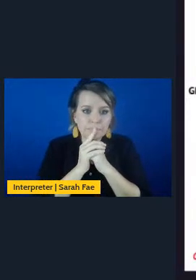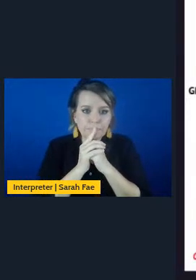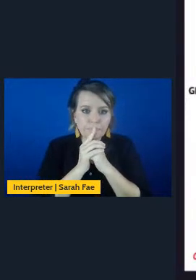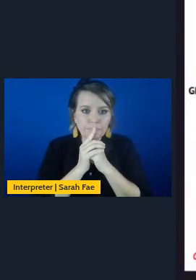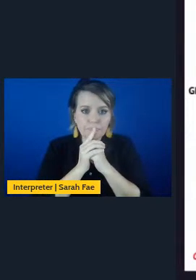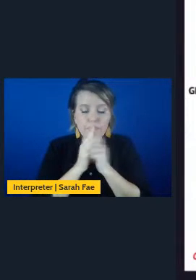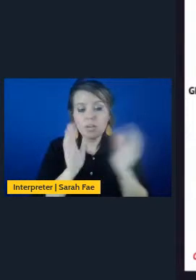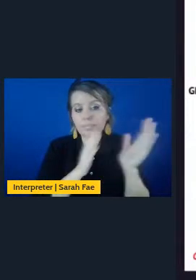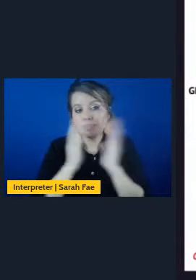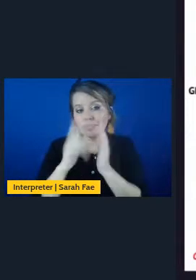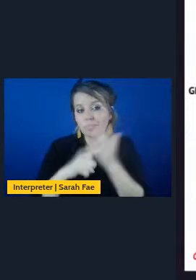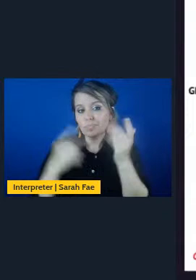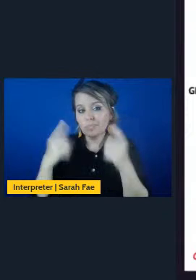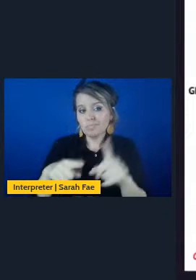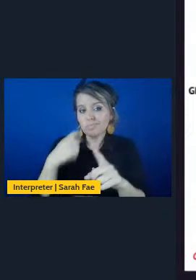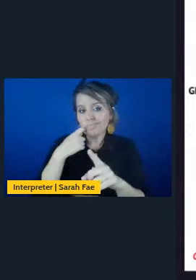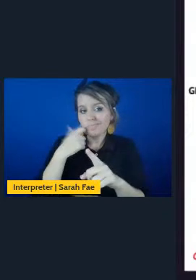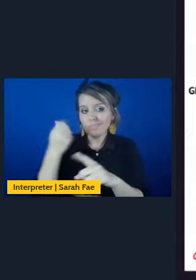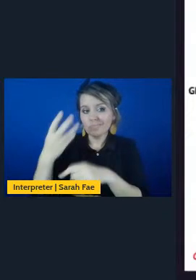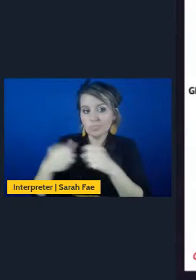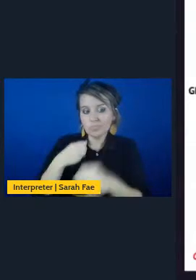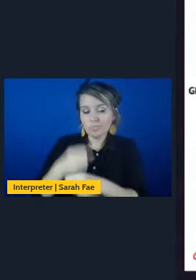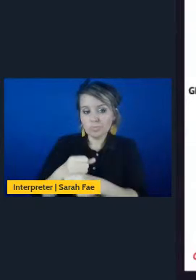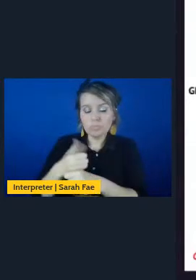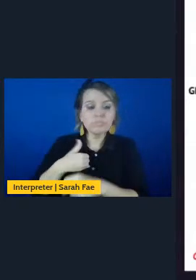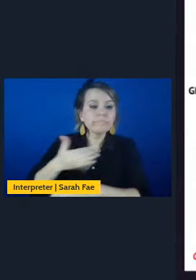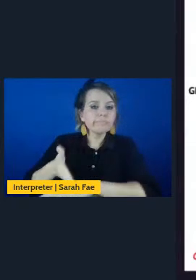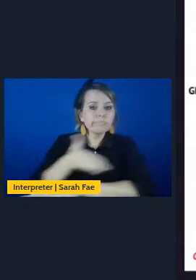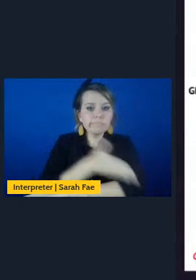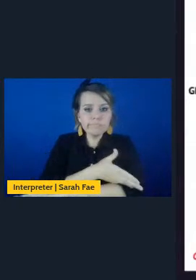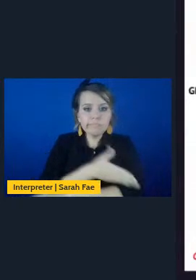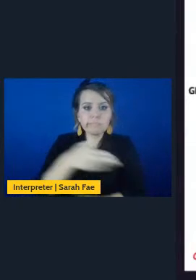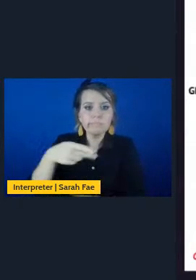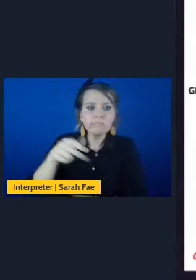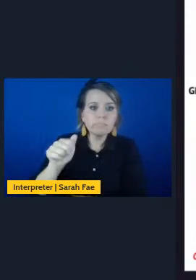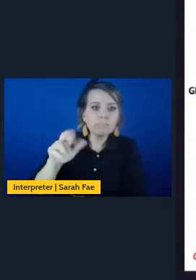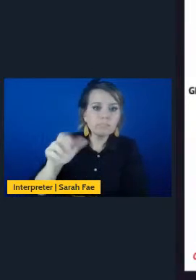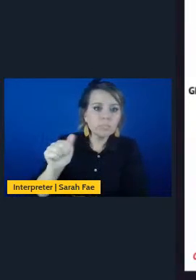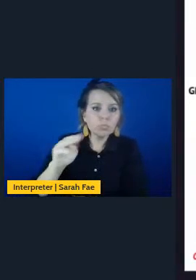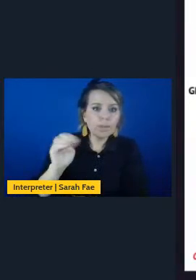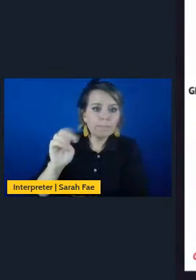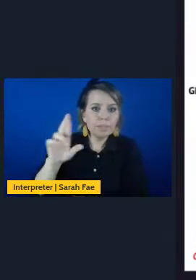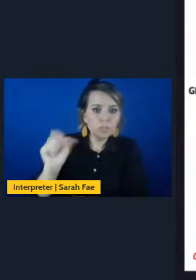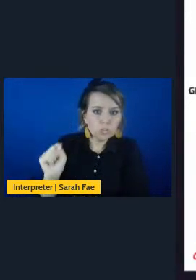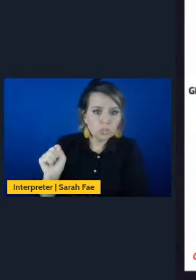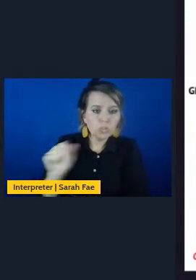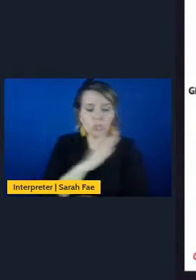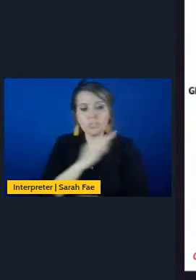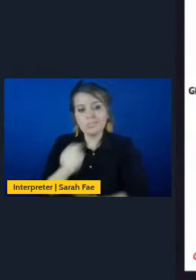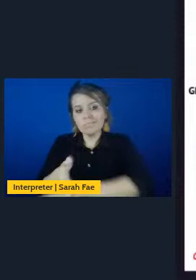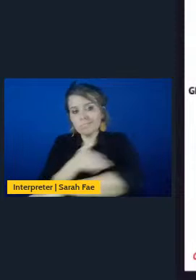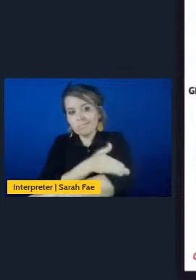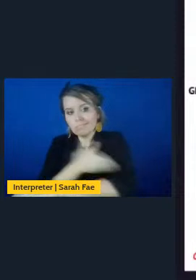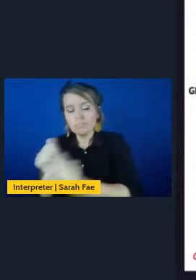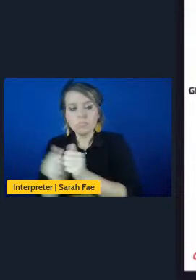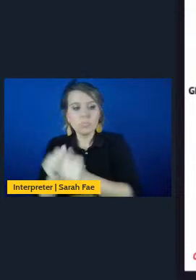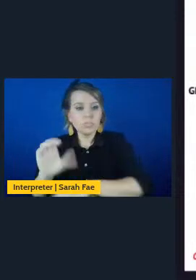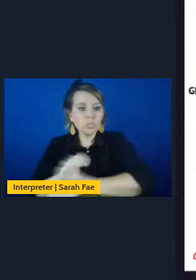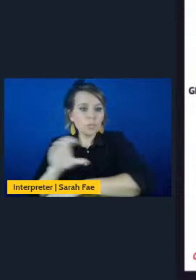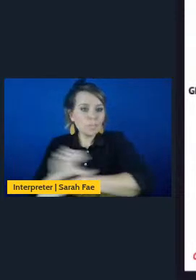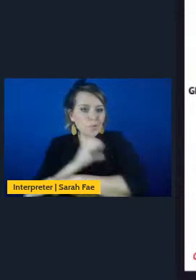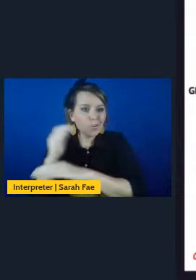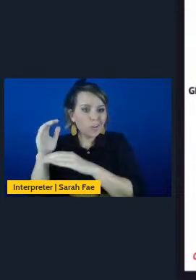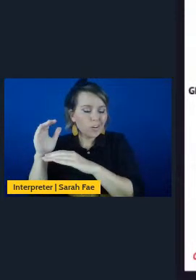Now, what happened over the years? There was improvement in parameters, and with development improvement in compute capacity and